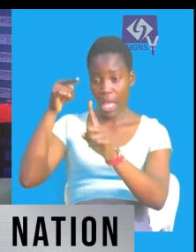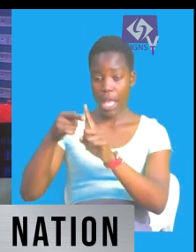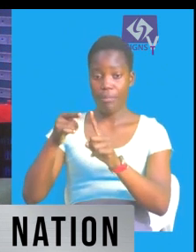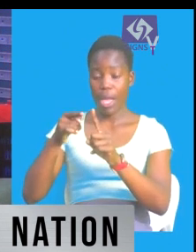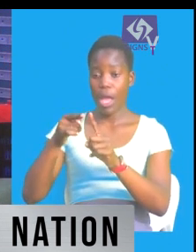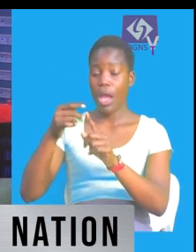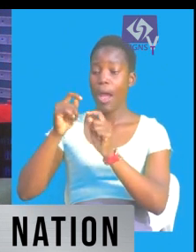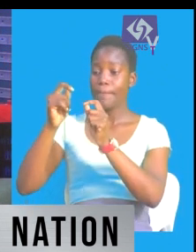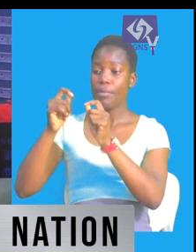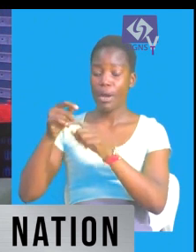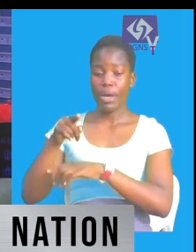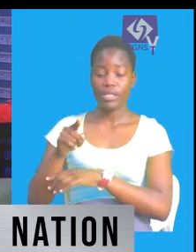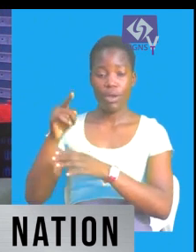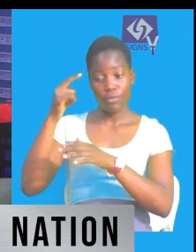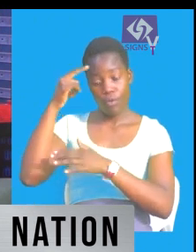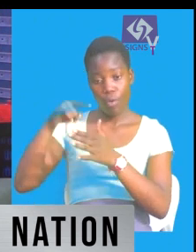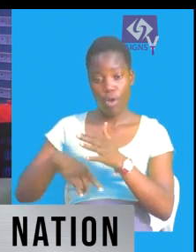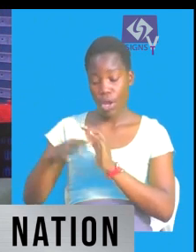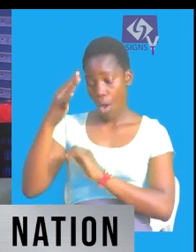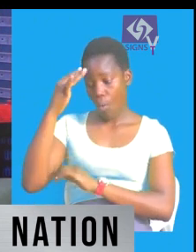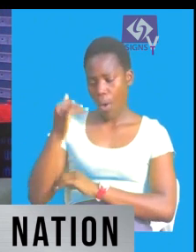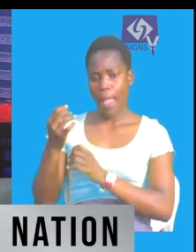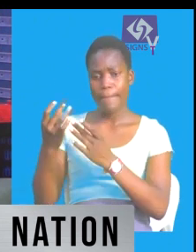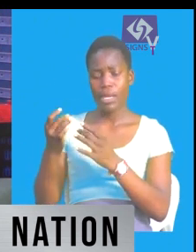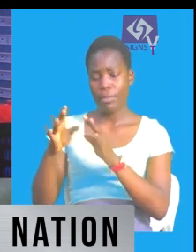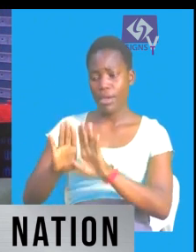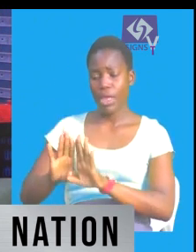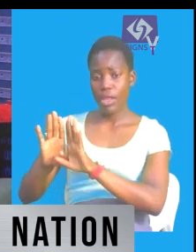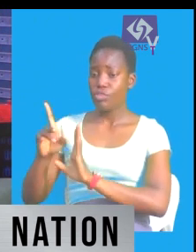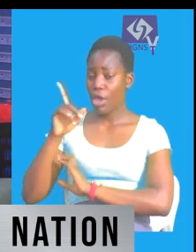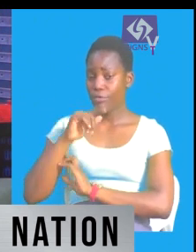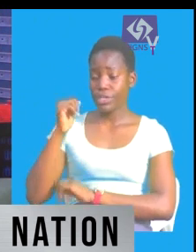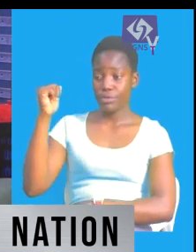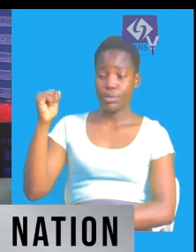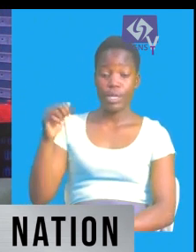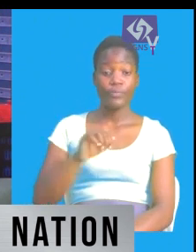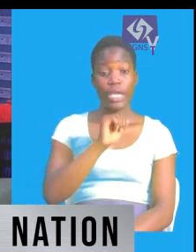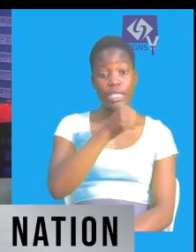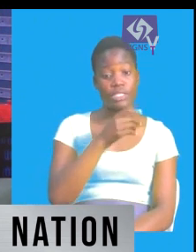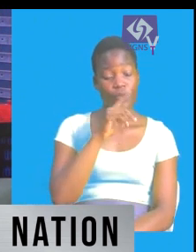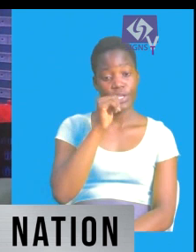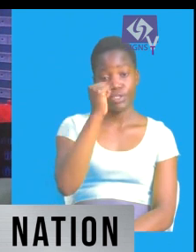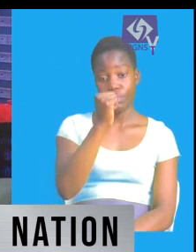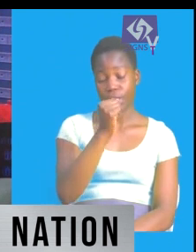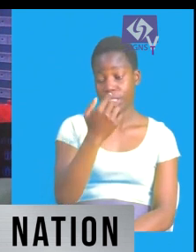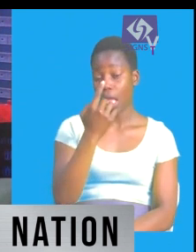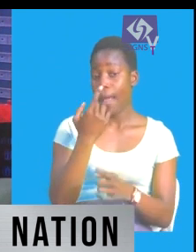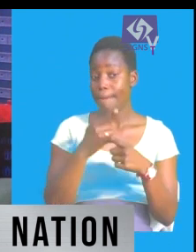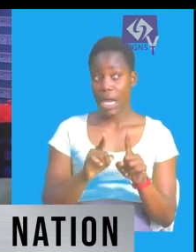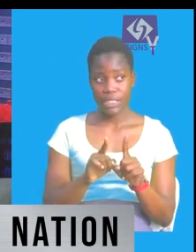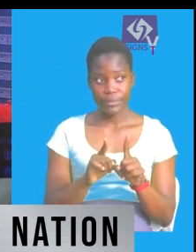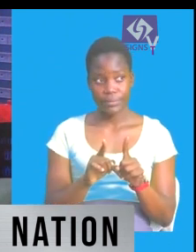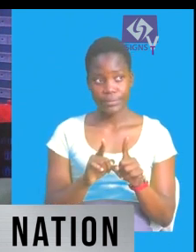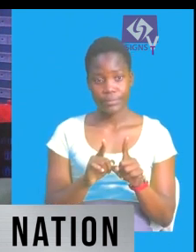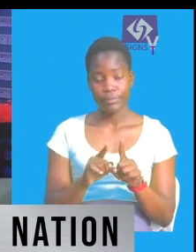nini? Well, mbona rallies nyingi? Si tulimaliza siasa? Tulimaliza siasa, yes, but